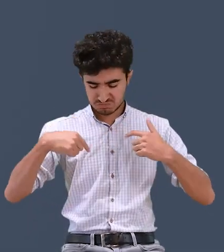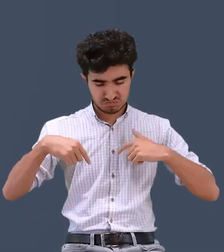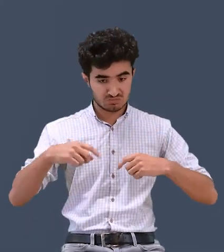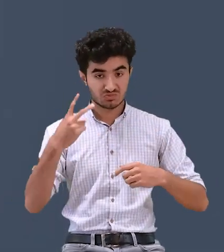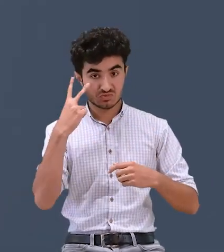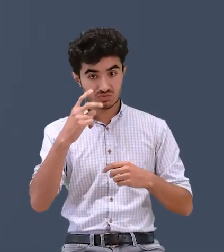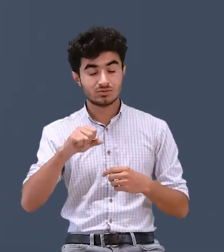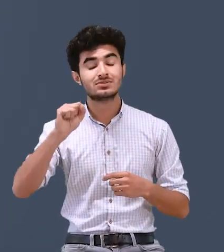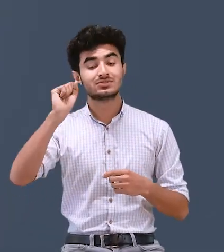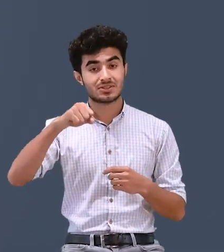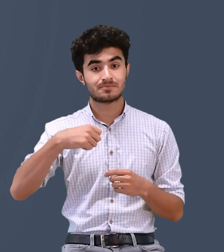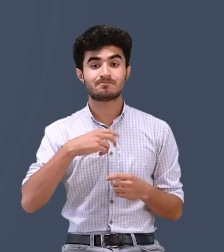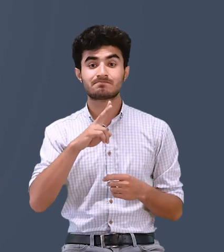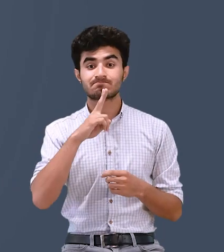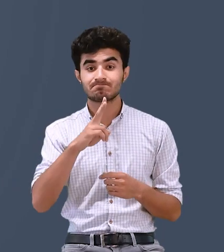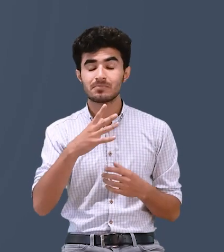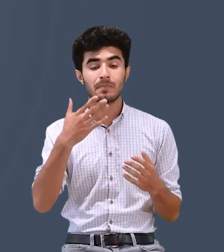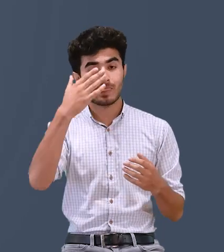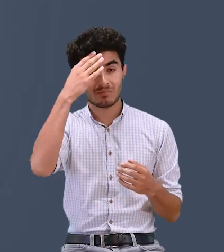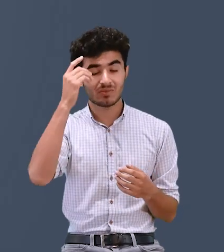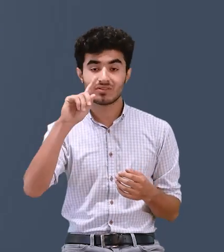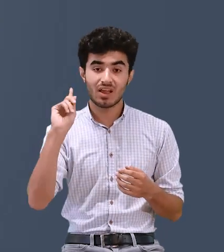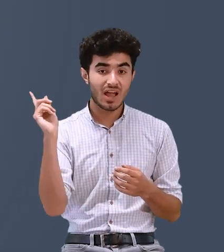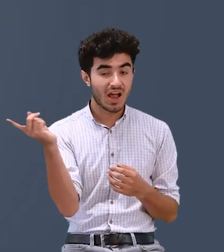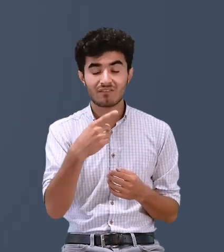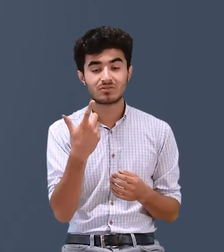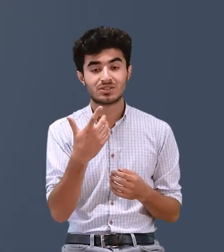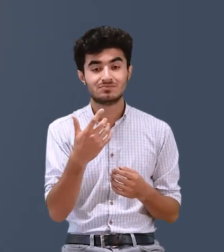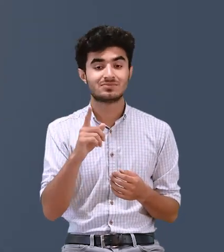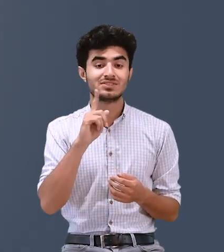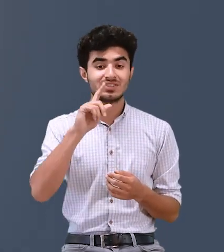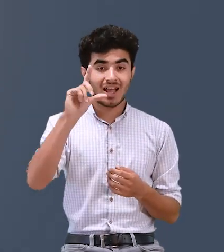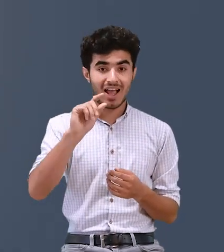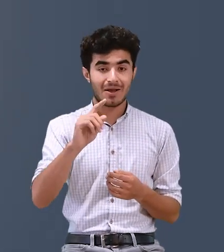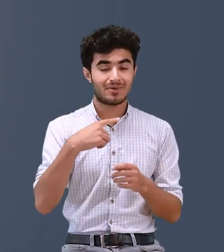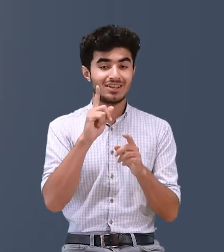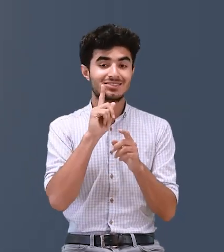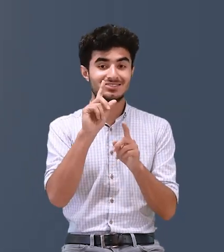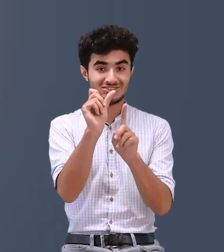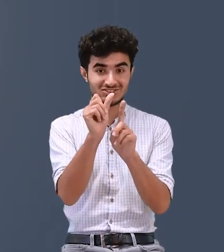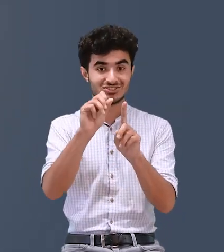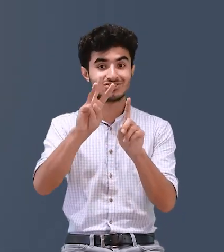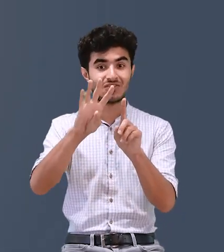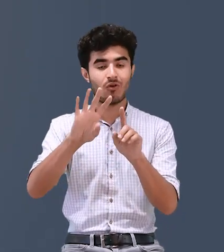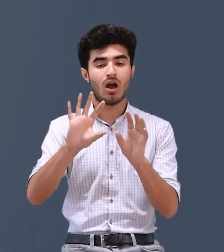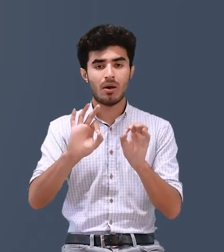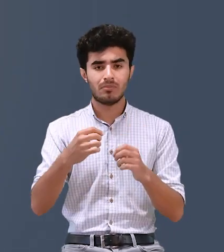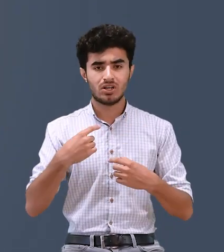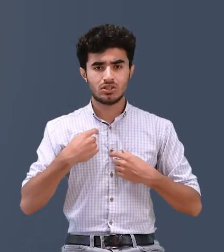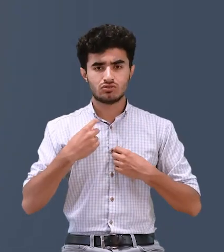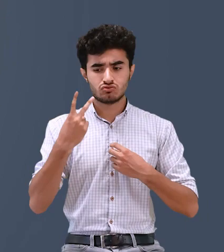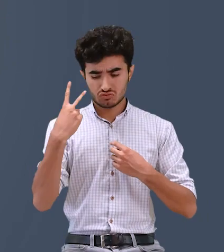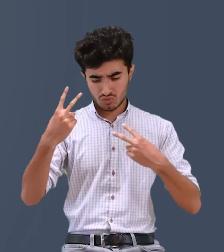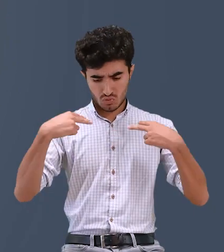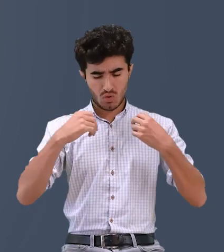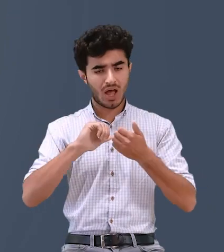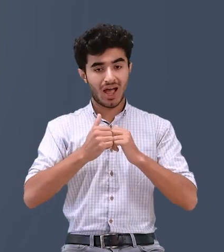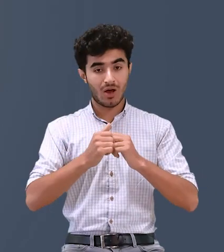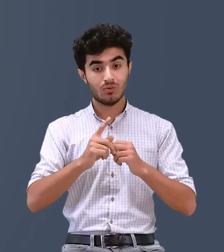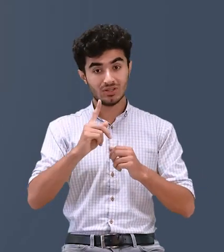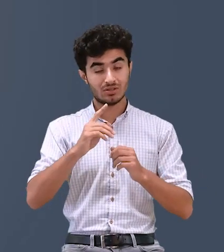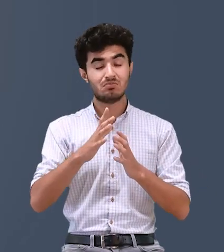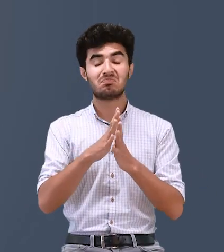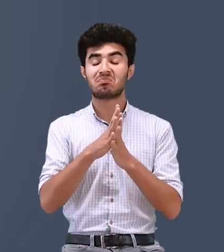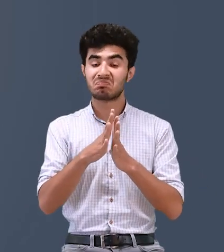I think it's something I've definitely struggled with it, and I know a lot of my friends who have as well. And so the way that